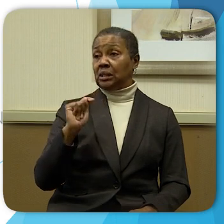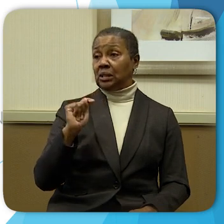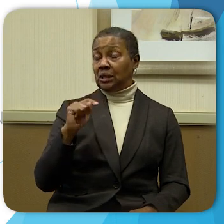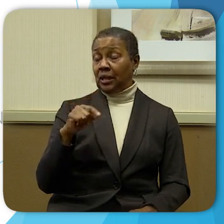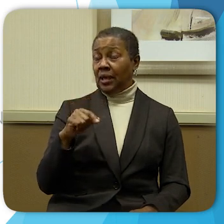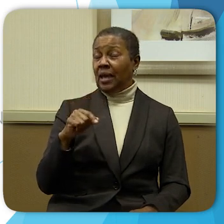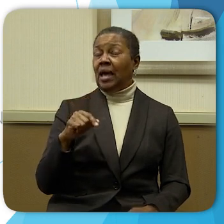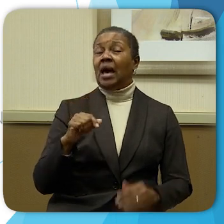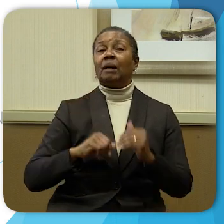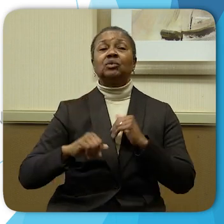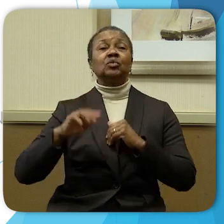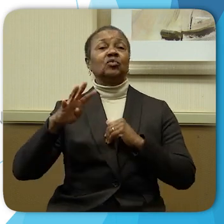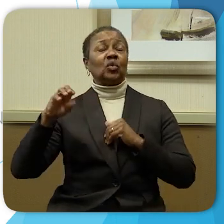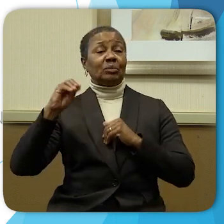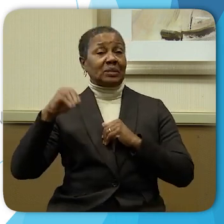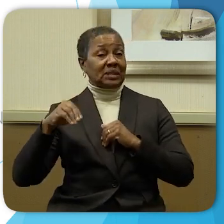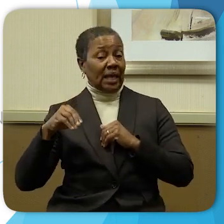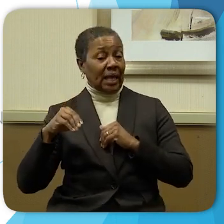LGBT youth who are,